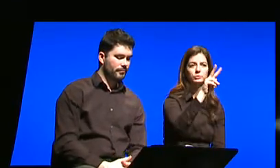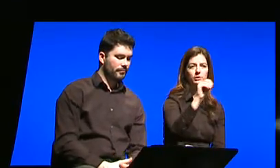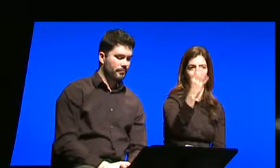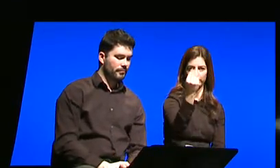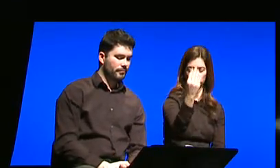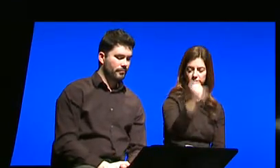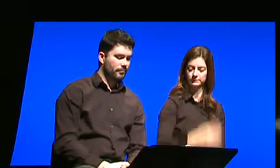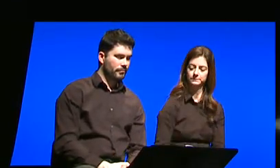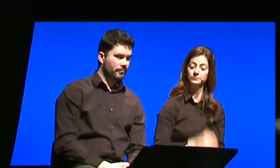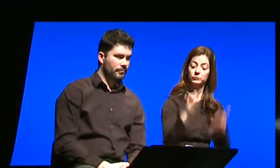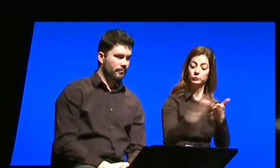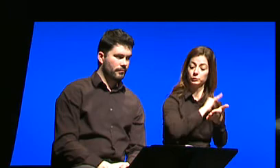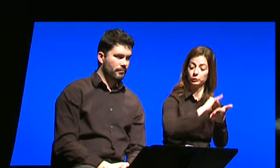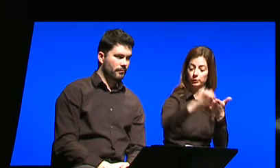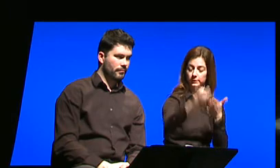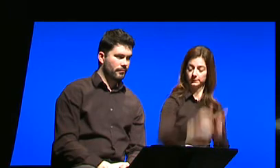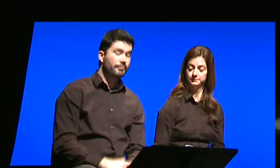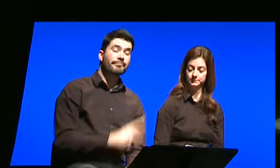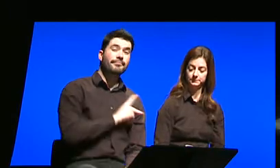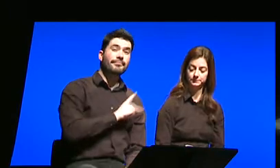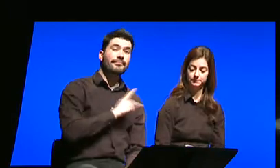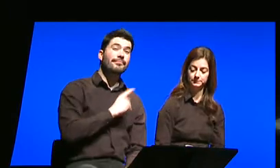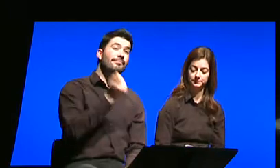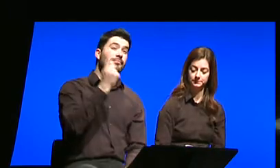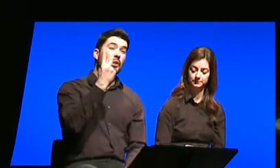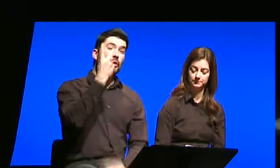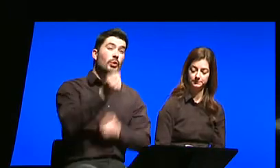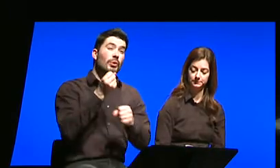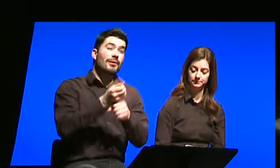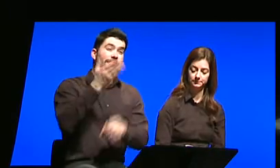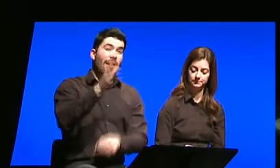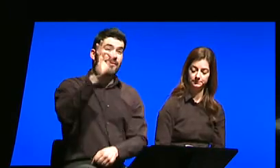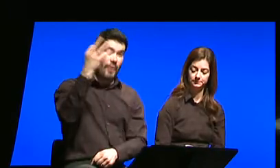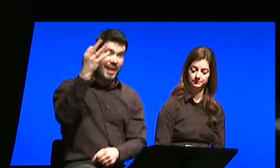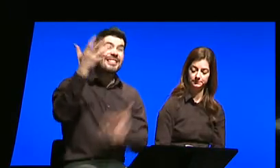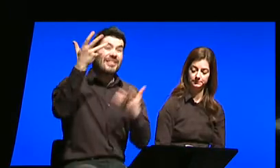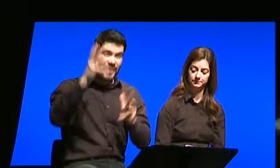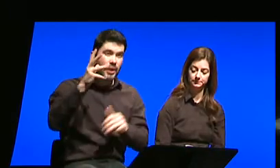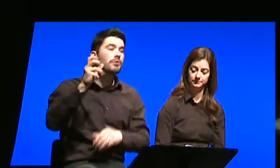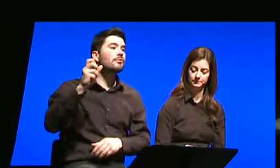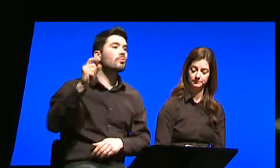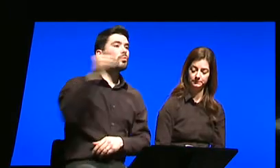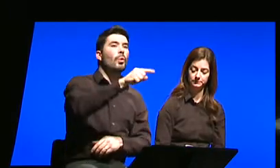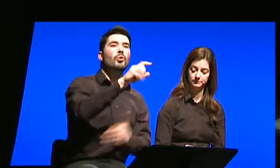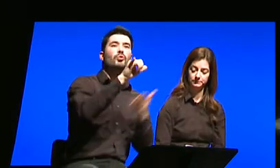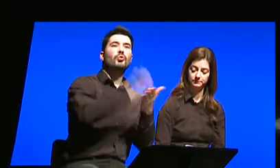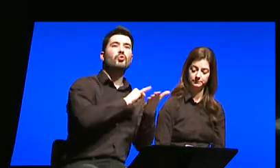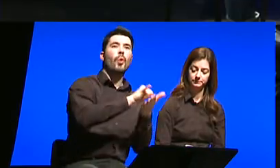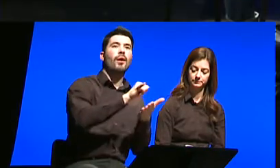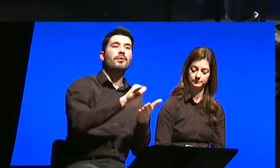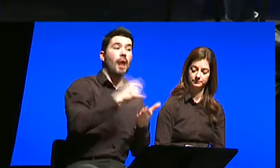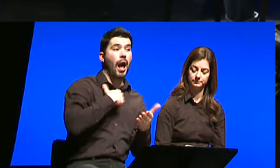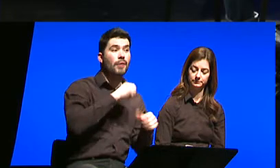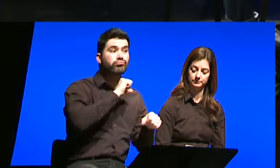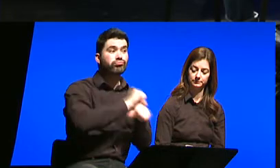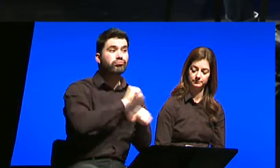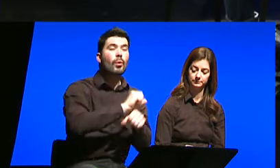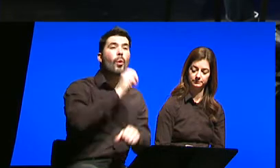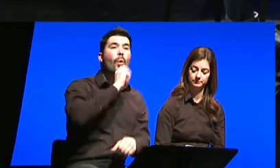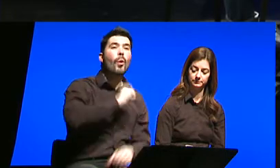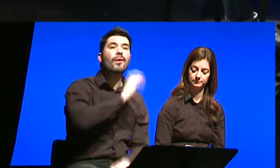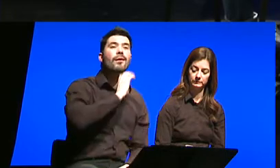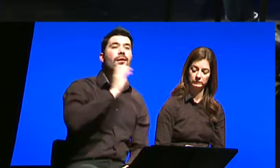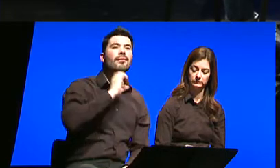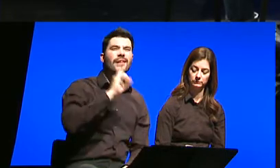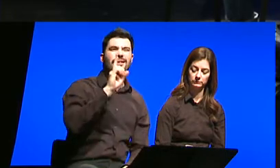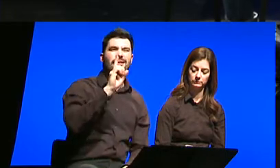New York City. After 2 years in France, the small-town boy comes to New York City. I get a job at O Cafe on 6th